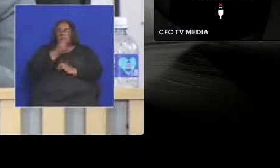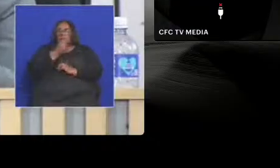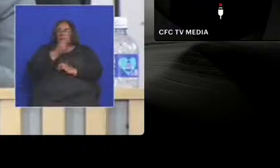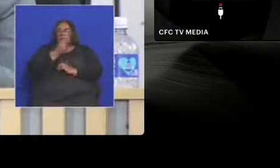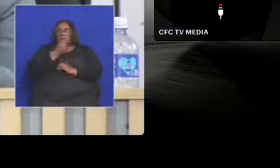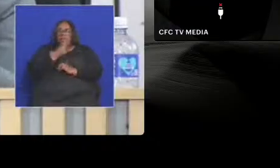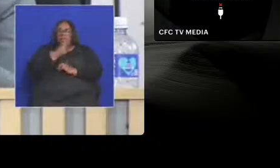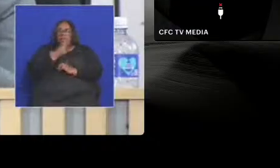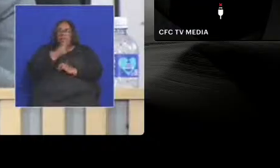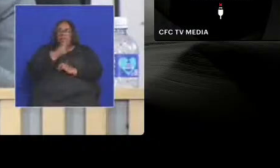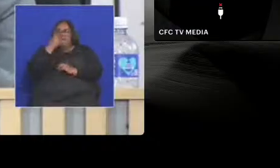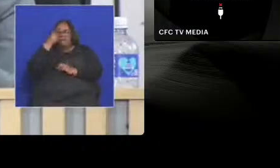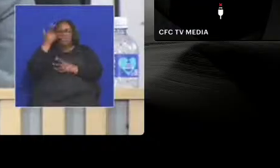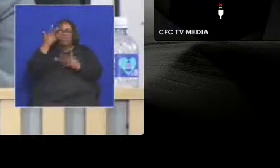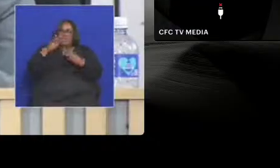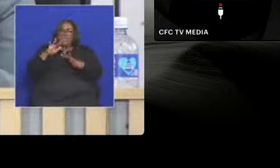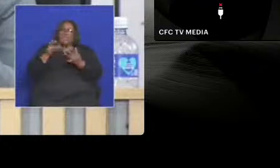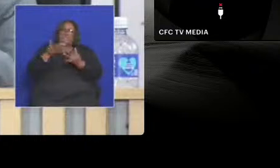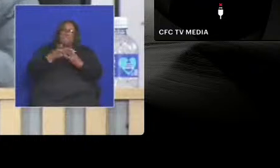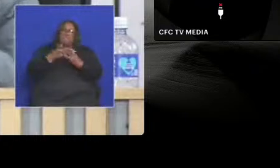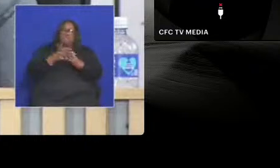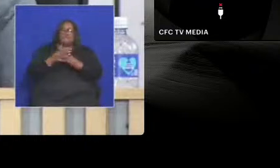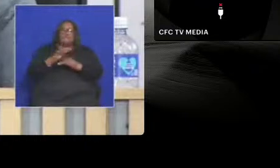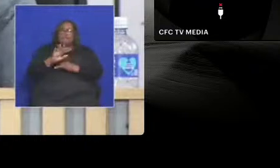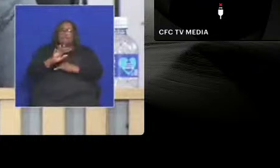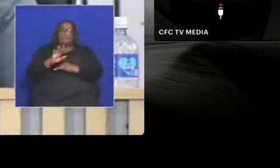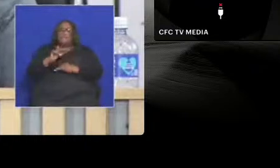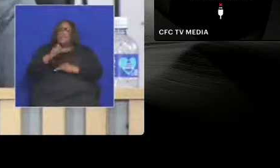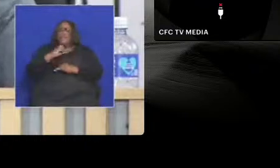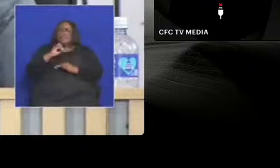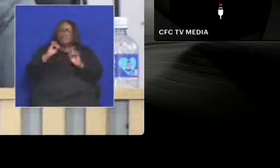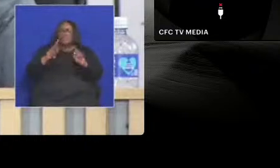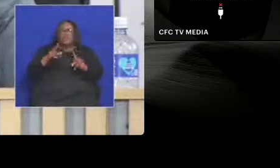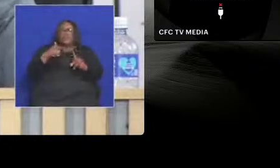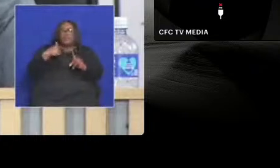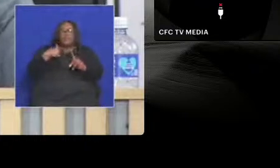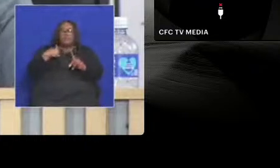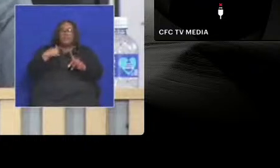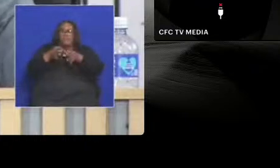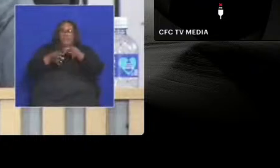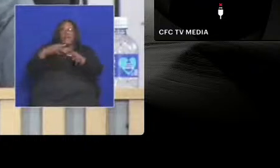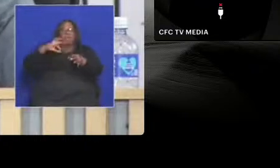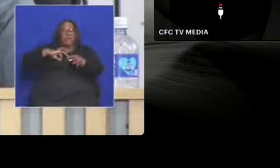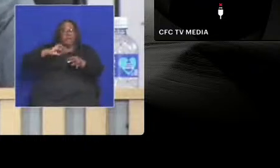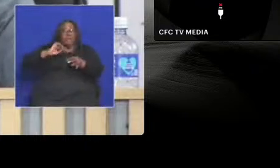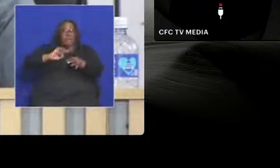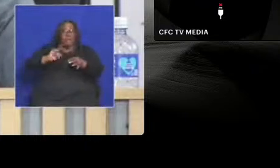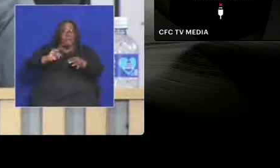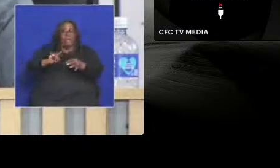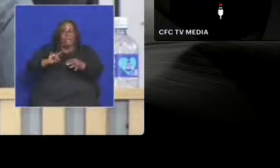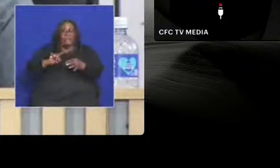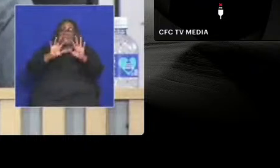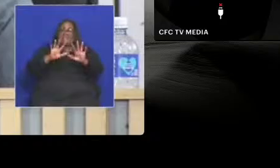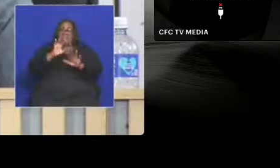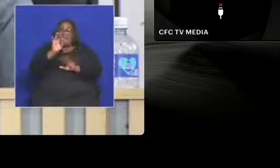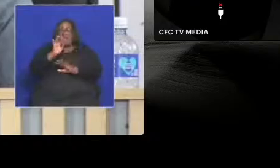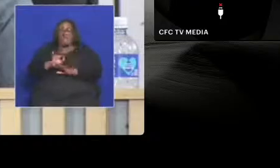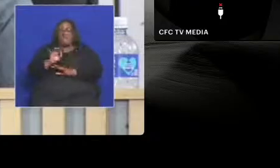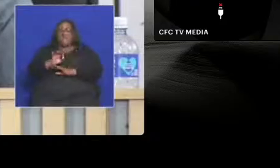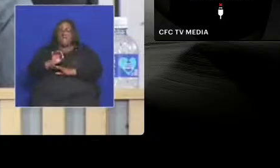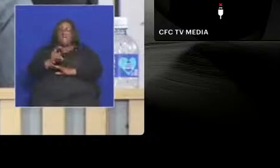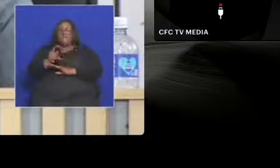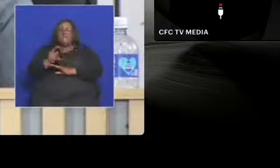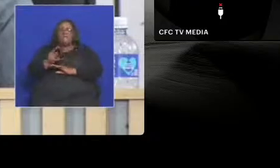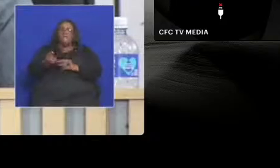continue. No, it's okay. I was just trying to explain that the benefit of the profit. Now, has it